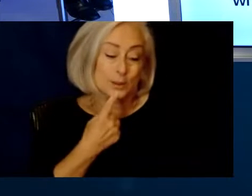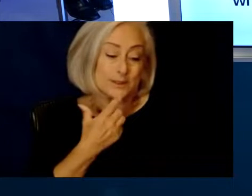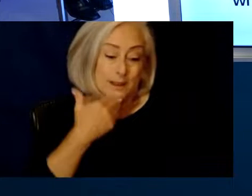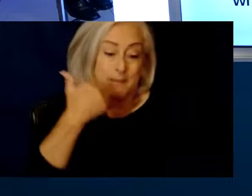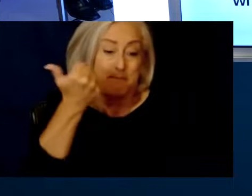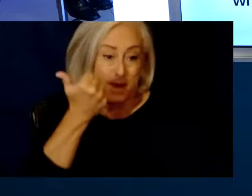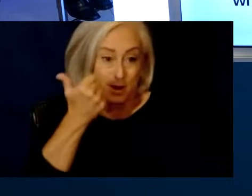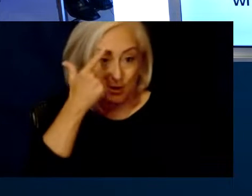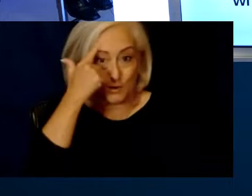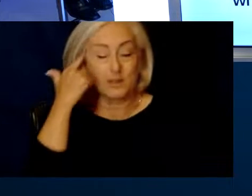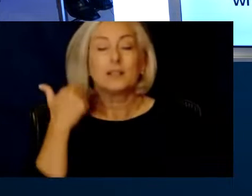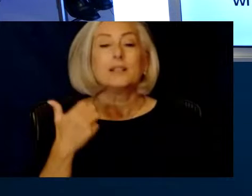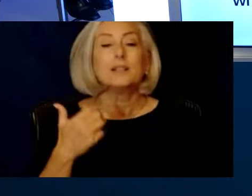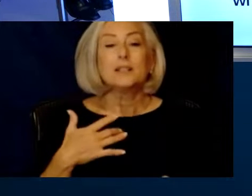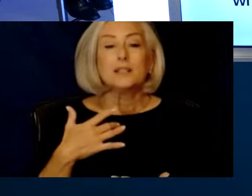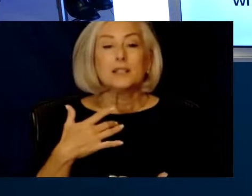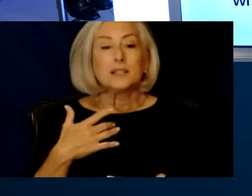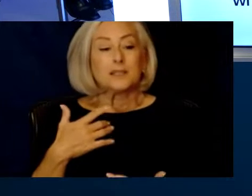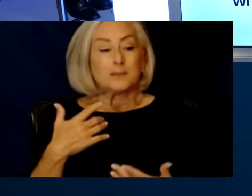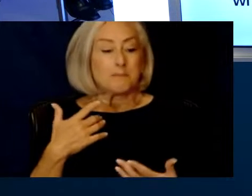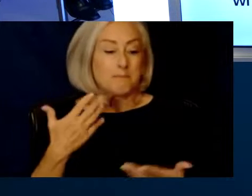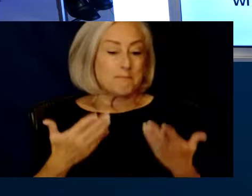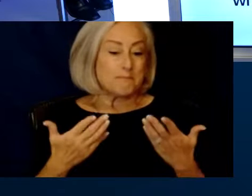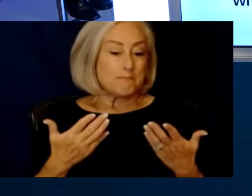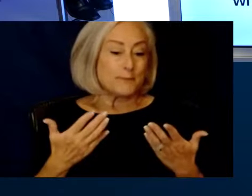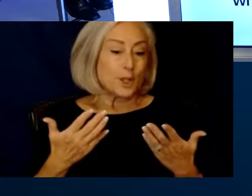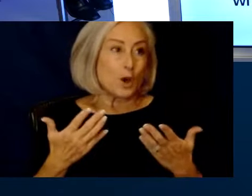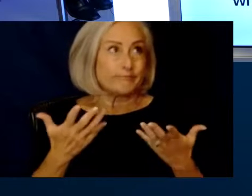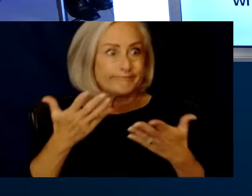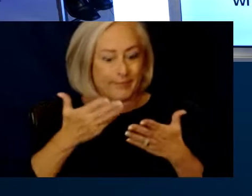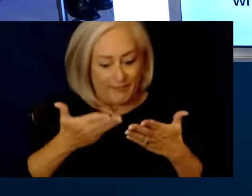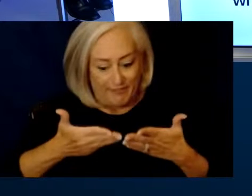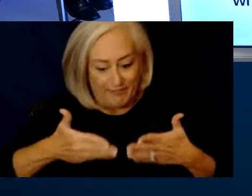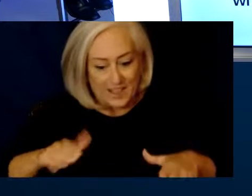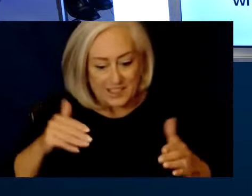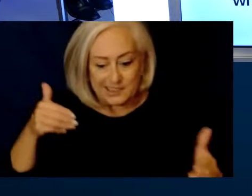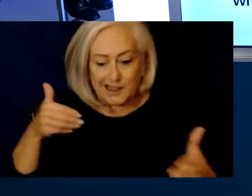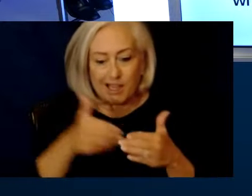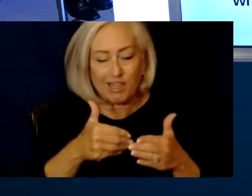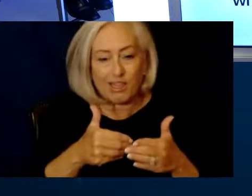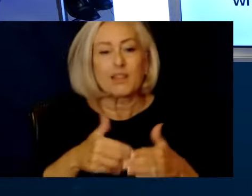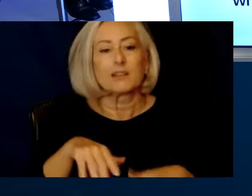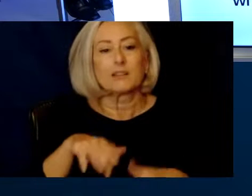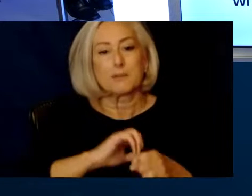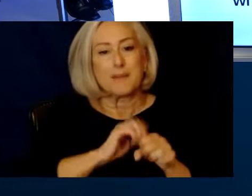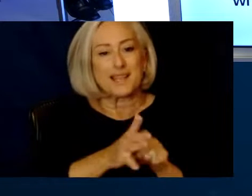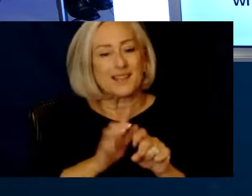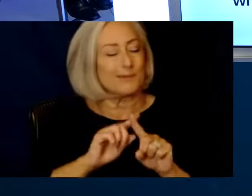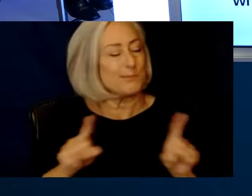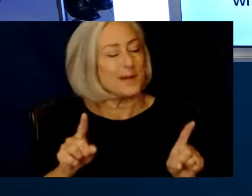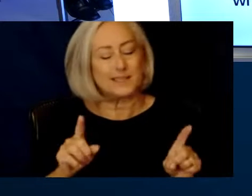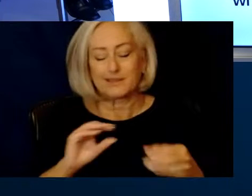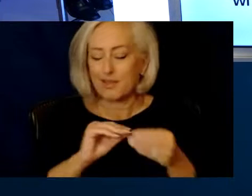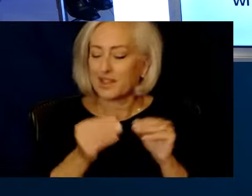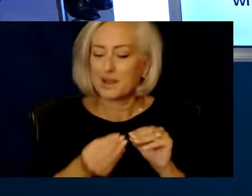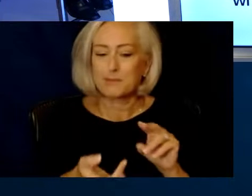as many people saying, coming out of the pandemic, but the numbers are up higher than they have been since the